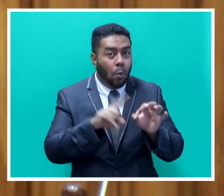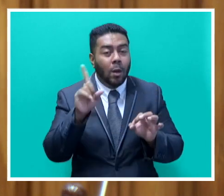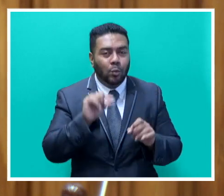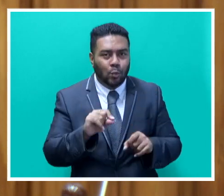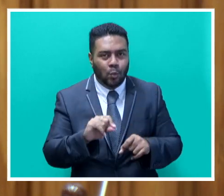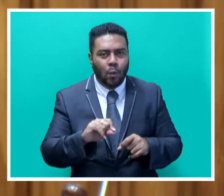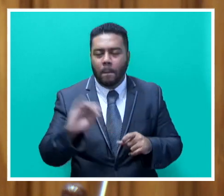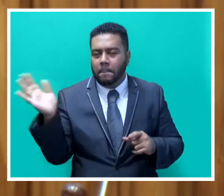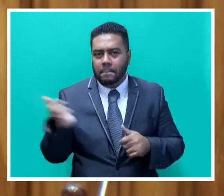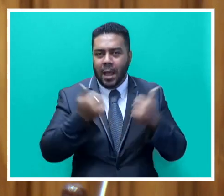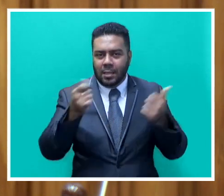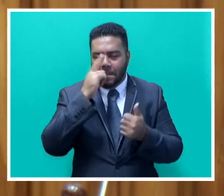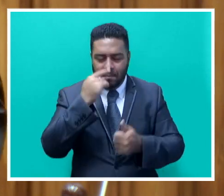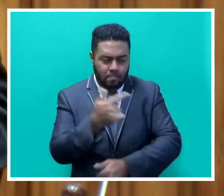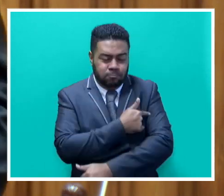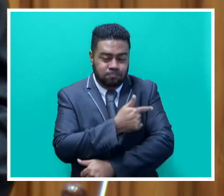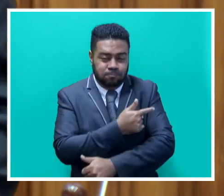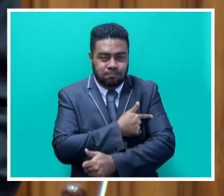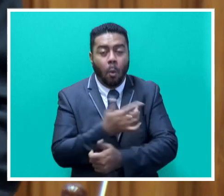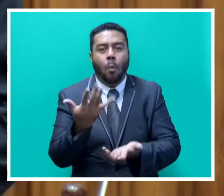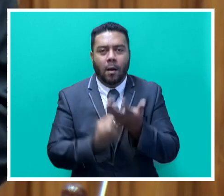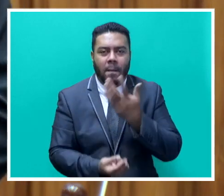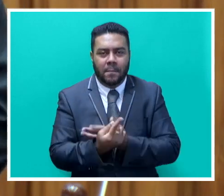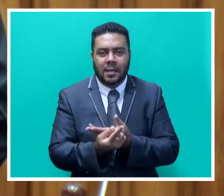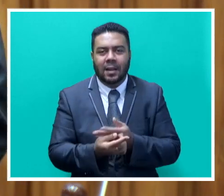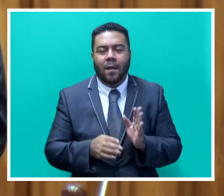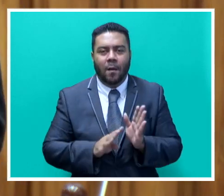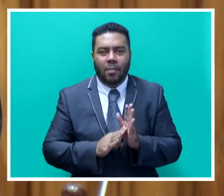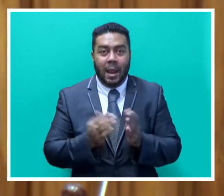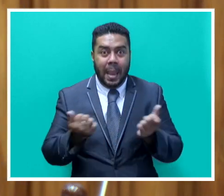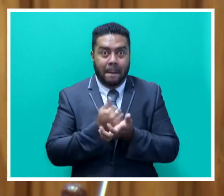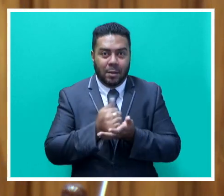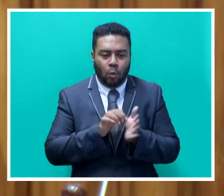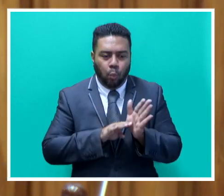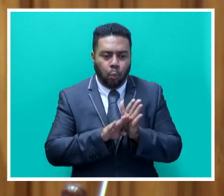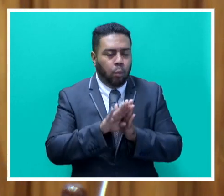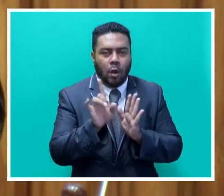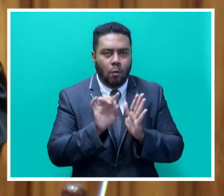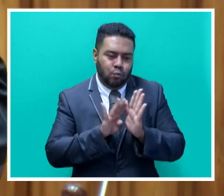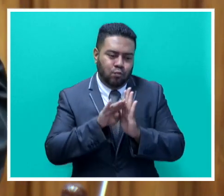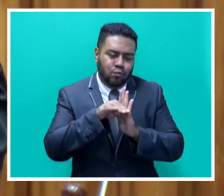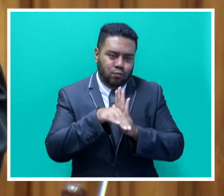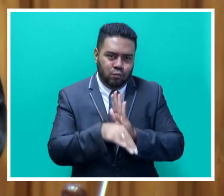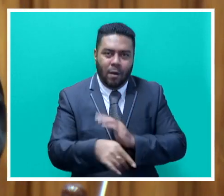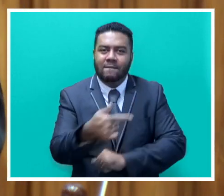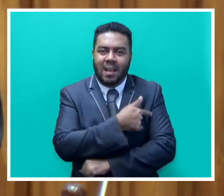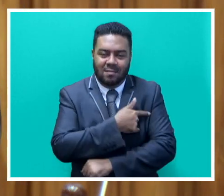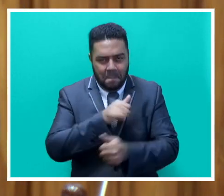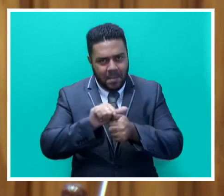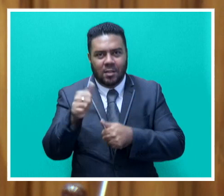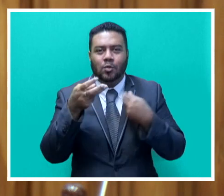and colleagues from becoming seriously ill or dying from this virus, and the vaccines are the best way out. Honorable